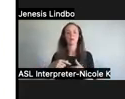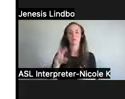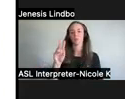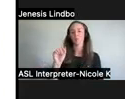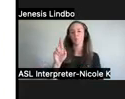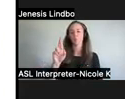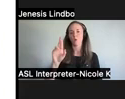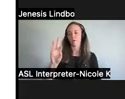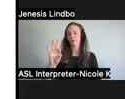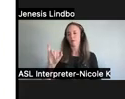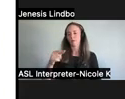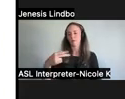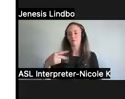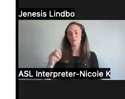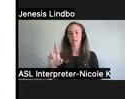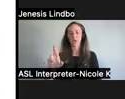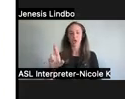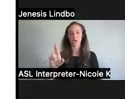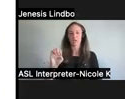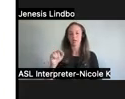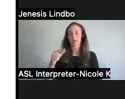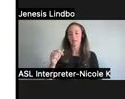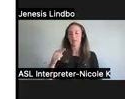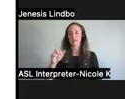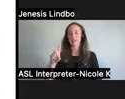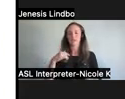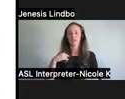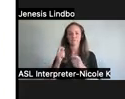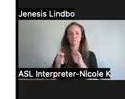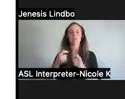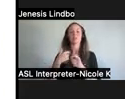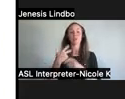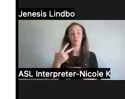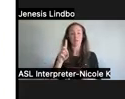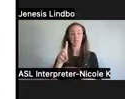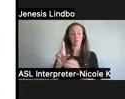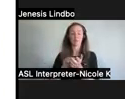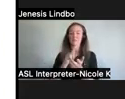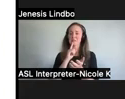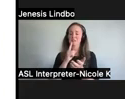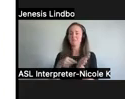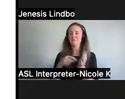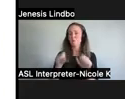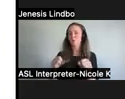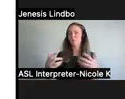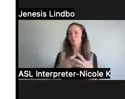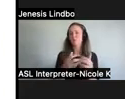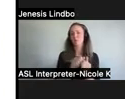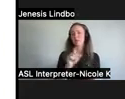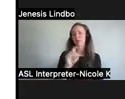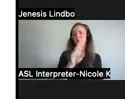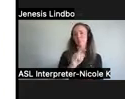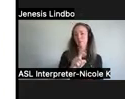really good adaptive joysticks and adaptive switches that they 3D print, and they're pretty affordable as well that are compatible with the Xbox Adaptive